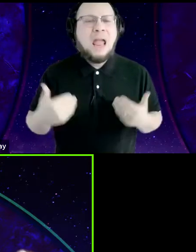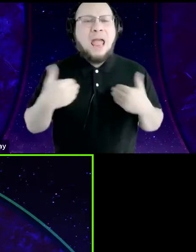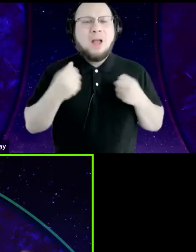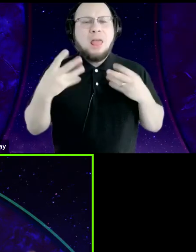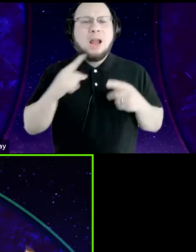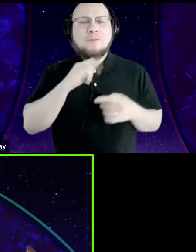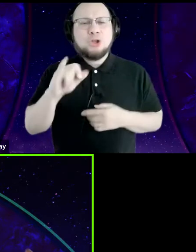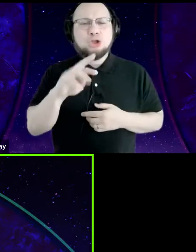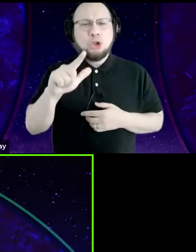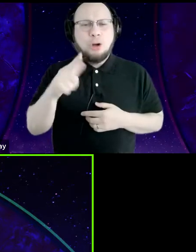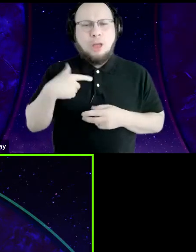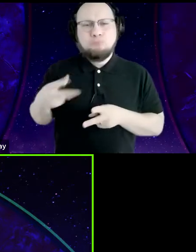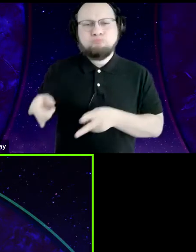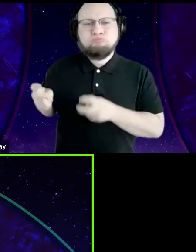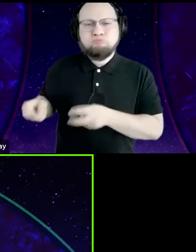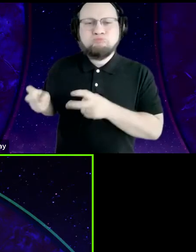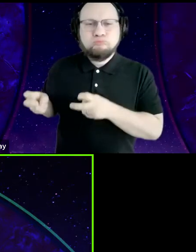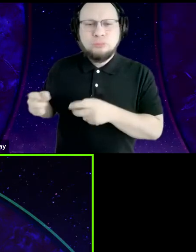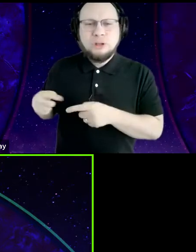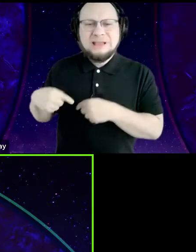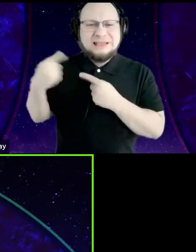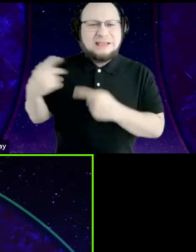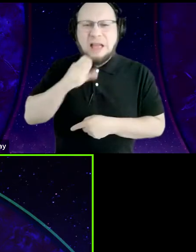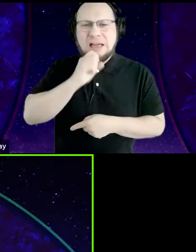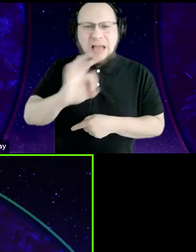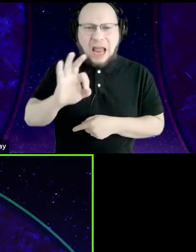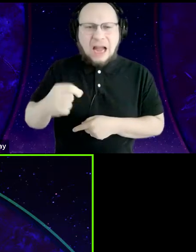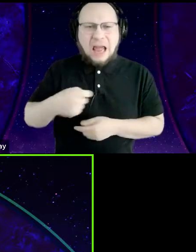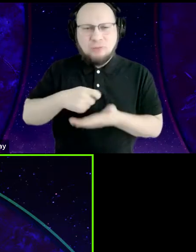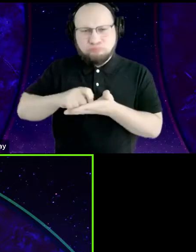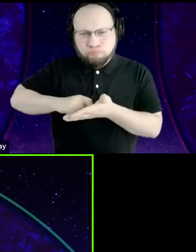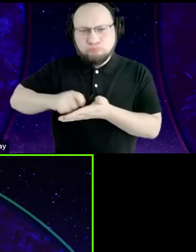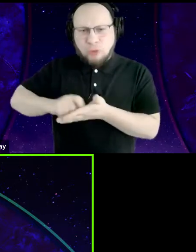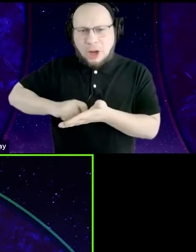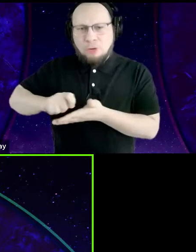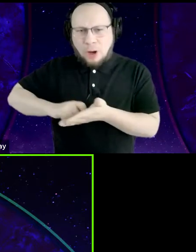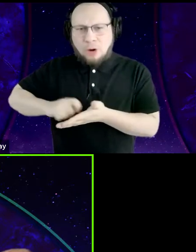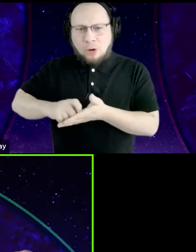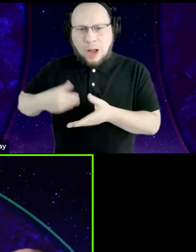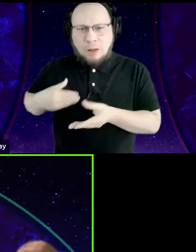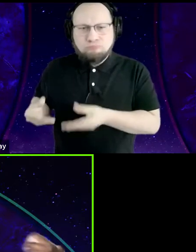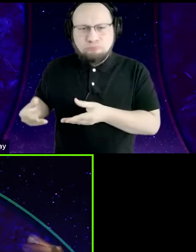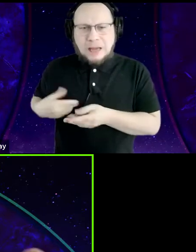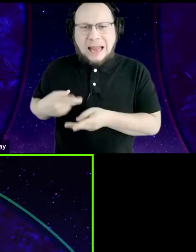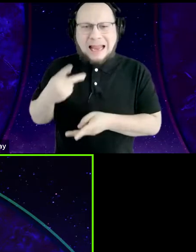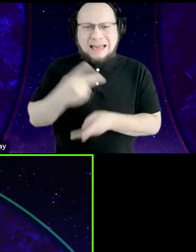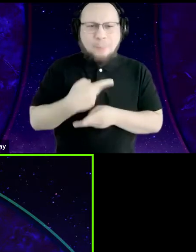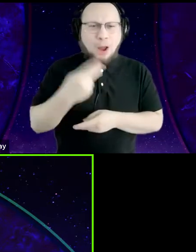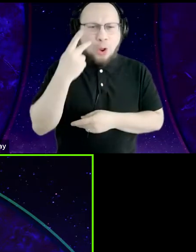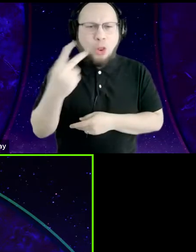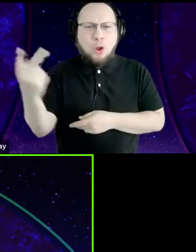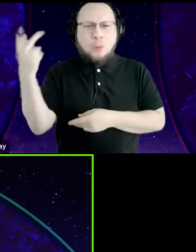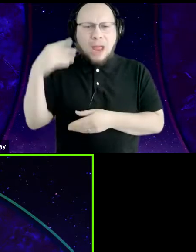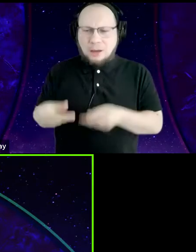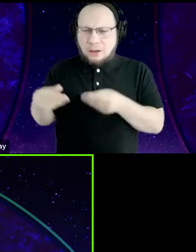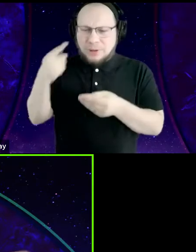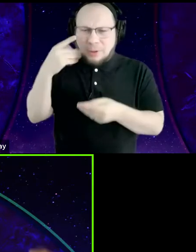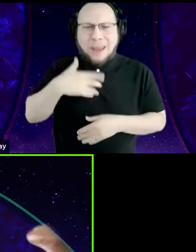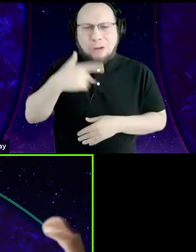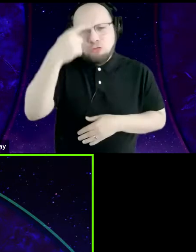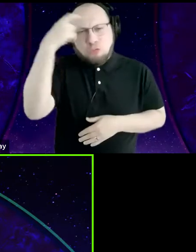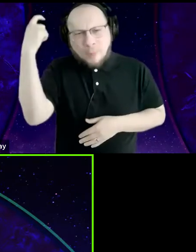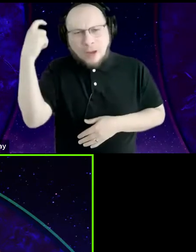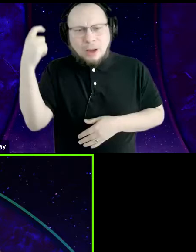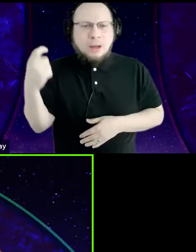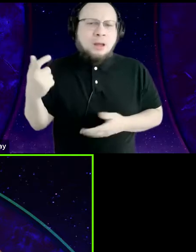I've written in these journals since I was 9 years old. And I looked back, and that was the only record, because of trauma, because of me being